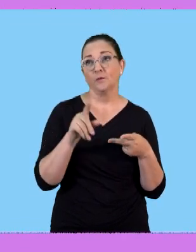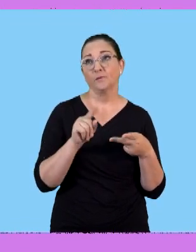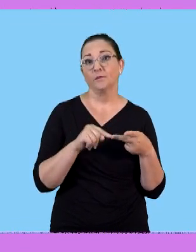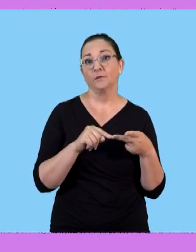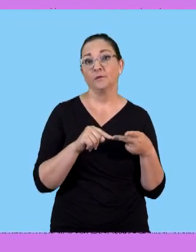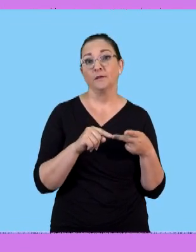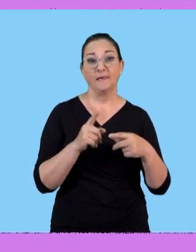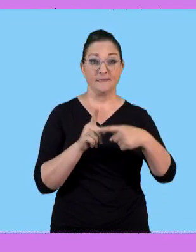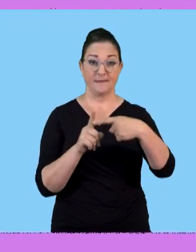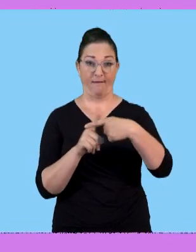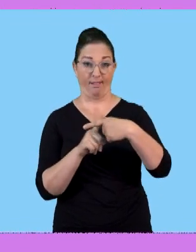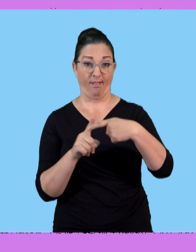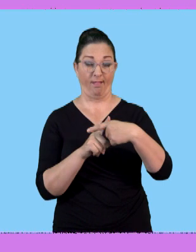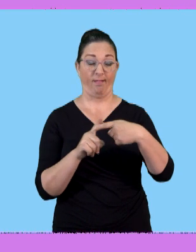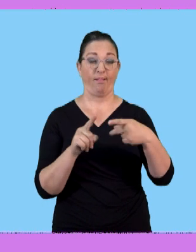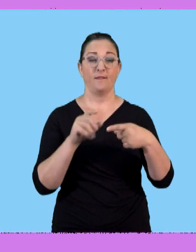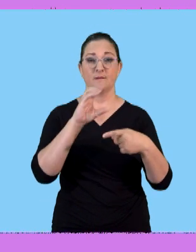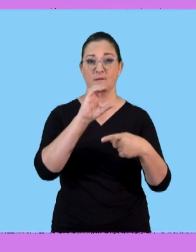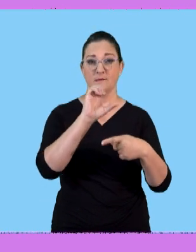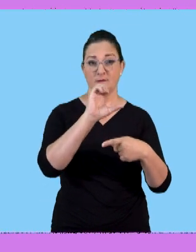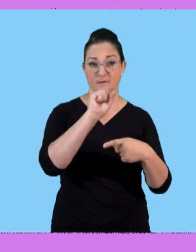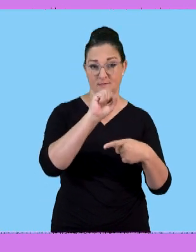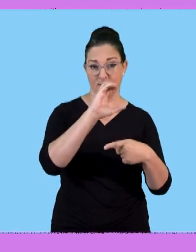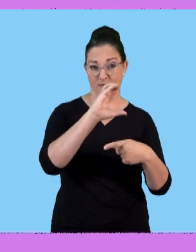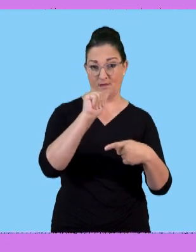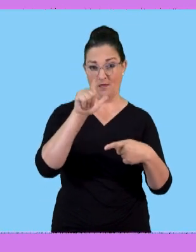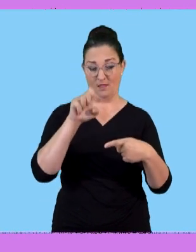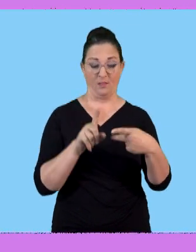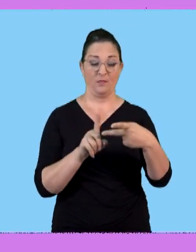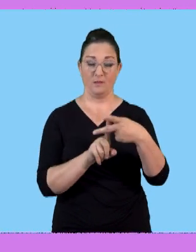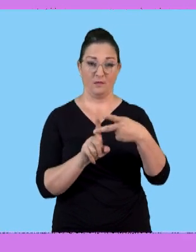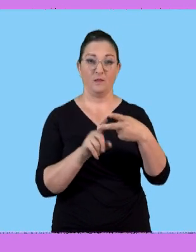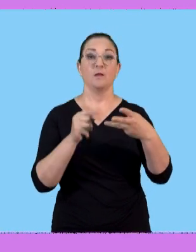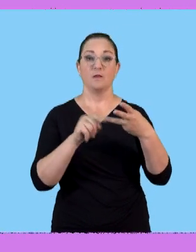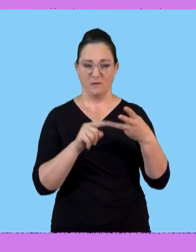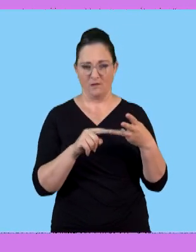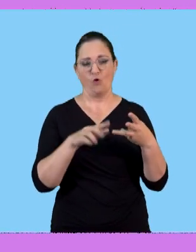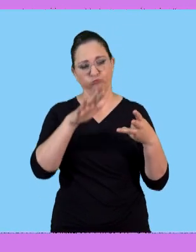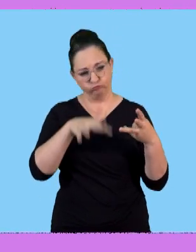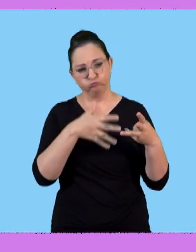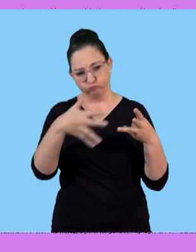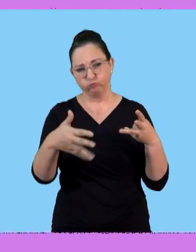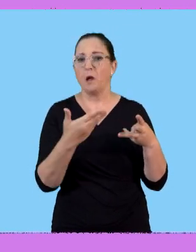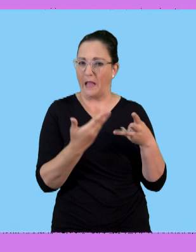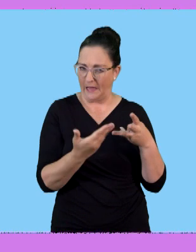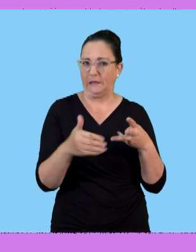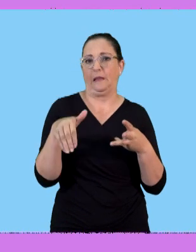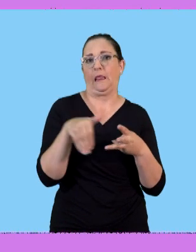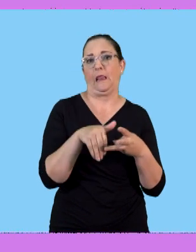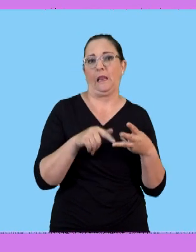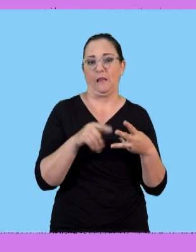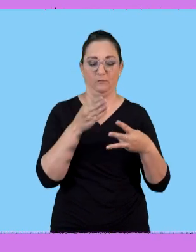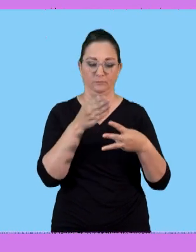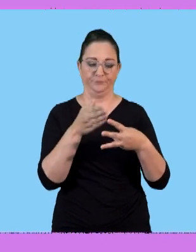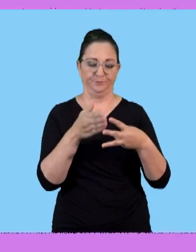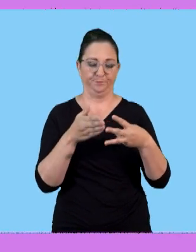your scale, and sometimes it will also include grid